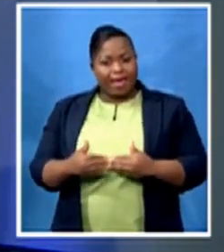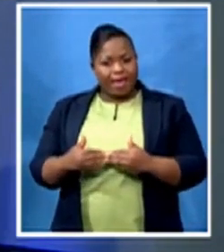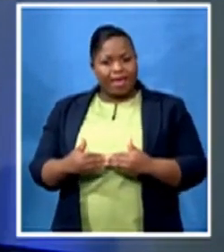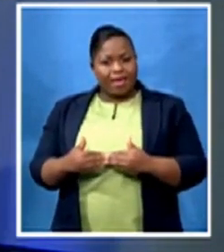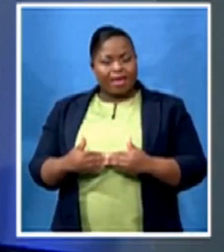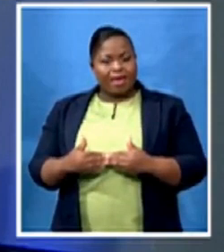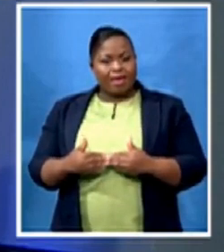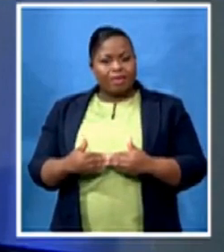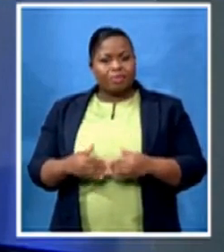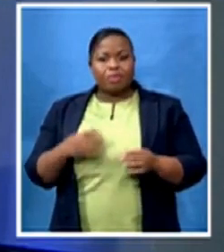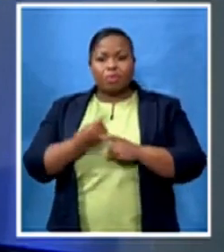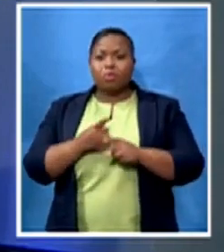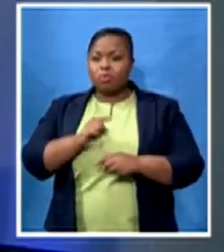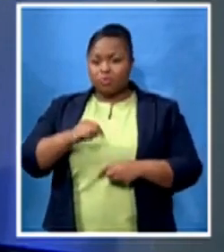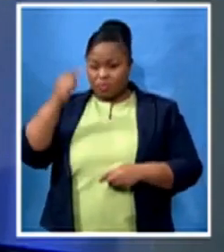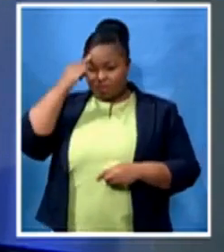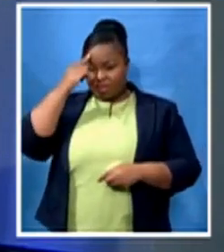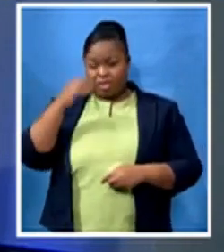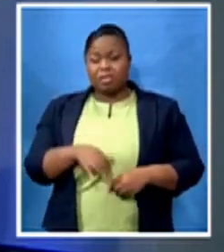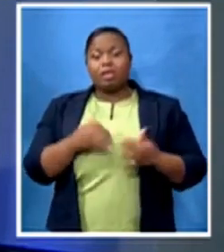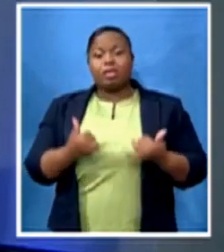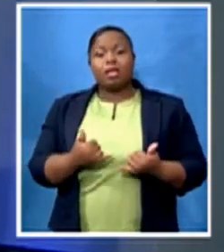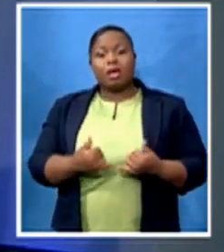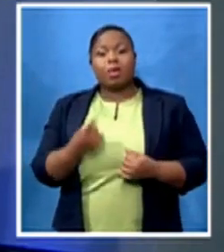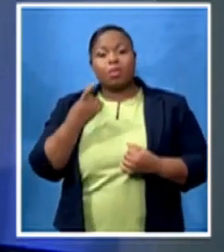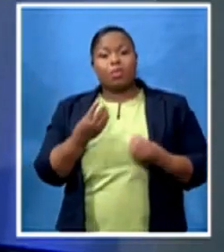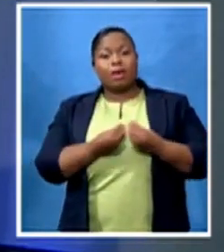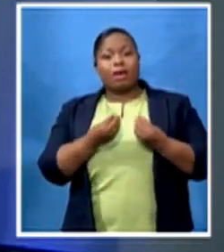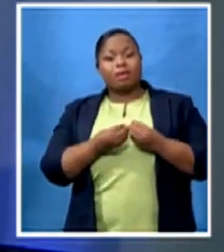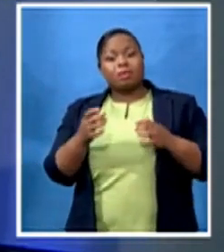issues currently, given that we're dealing with a pandemic?